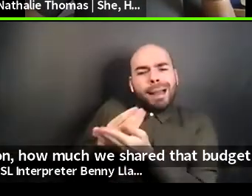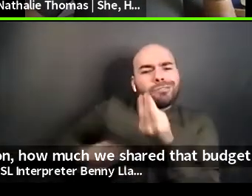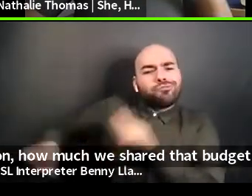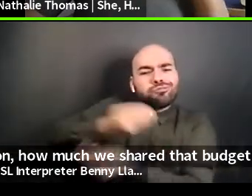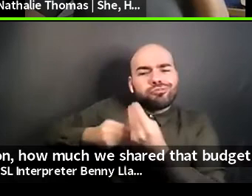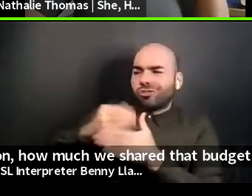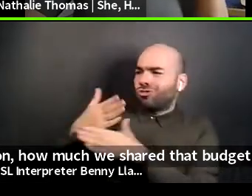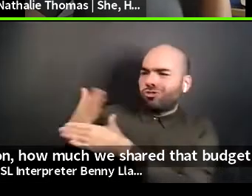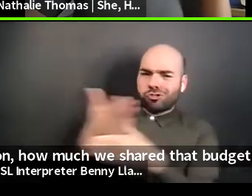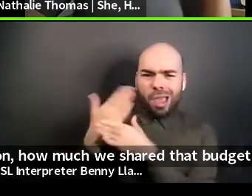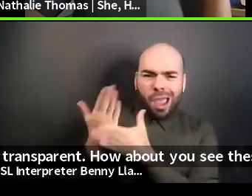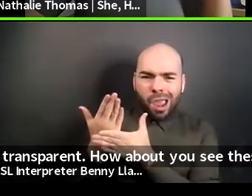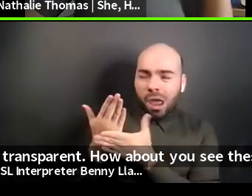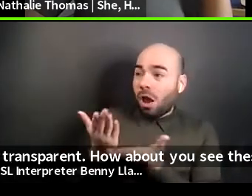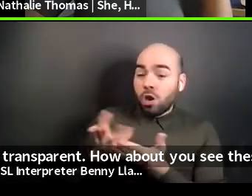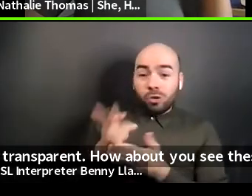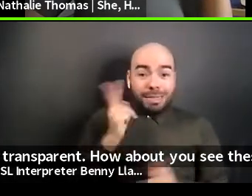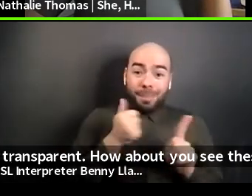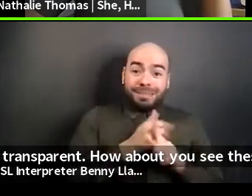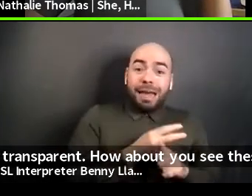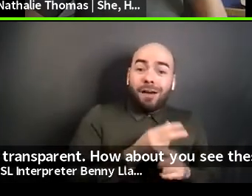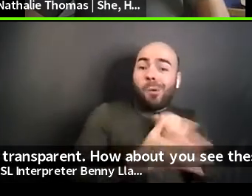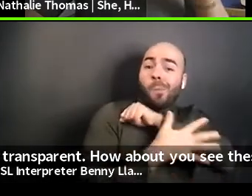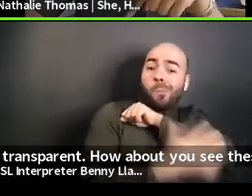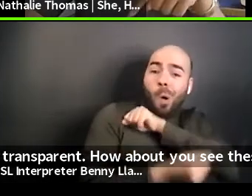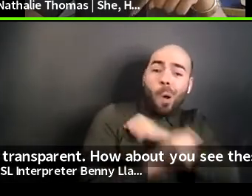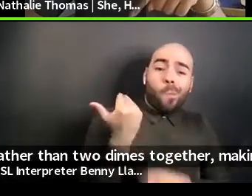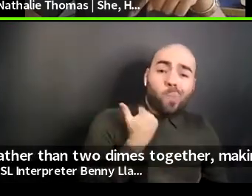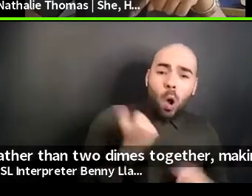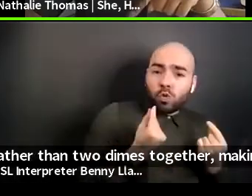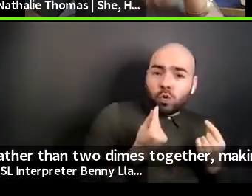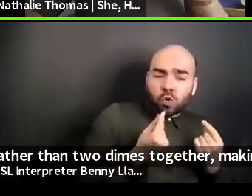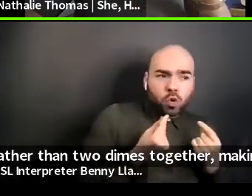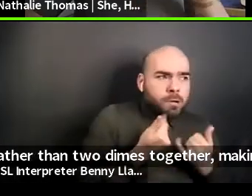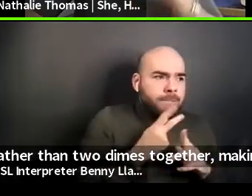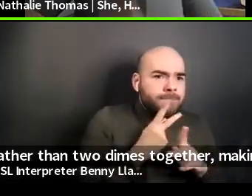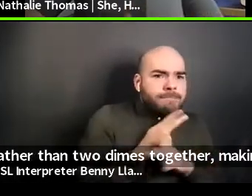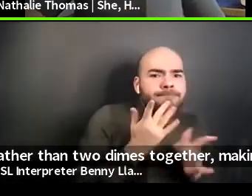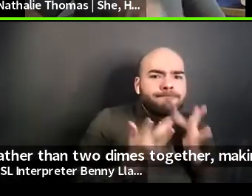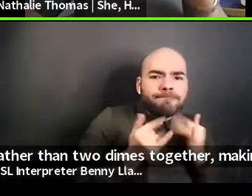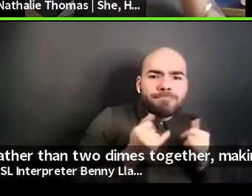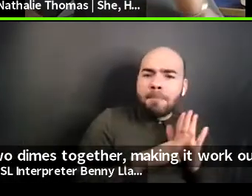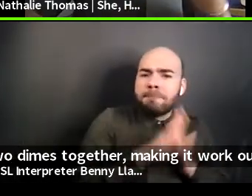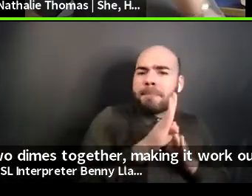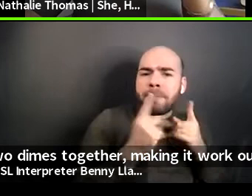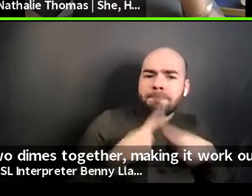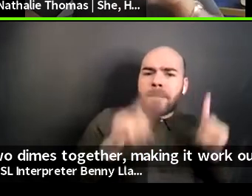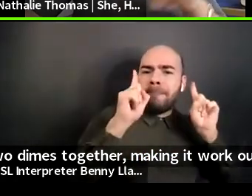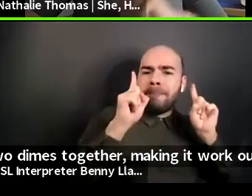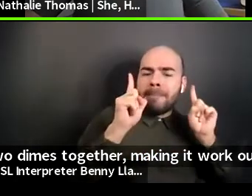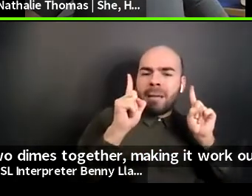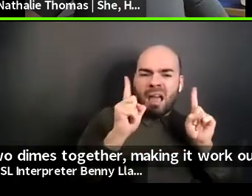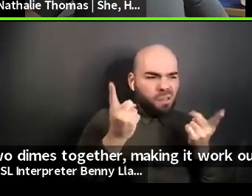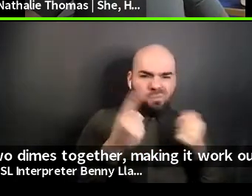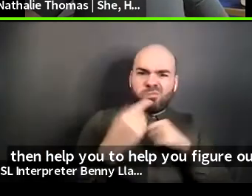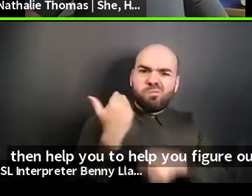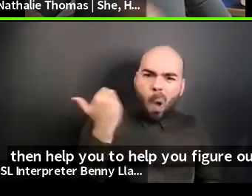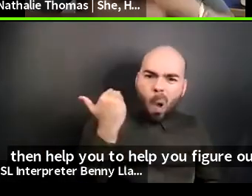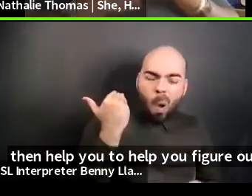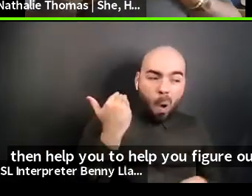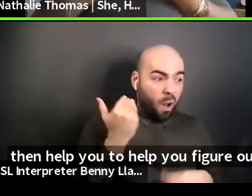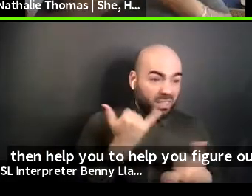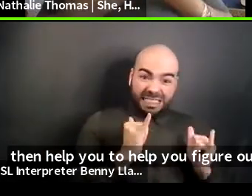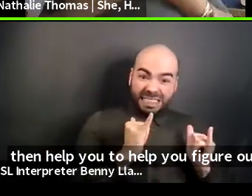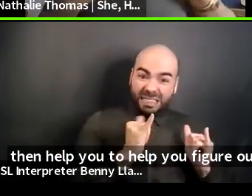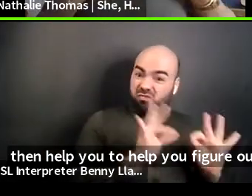these people rubbing two dimes together, making it work out here, and they'll help you figure out how to get it done.